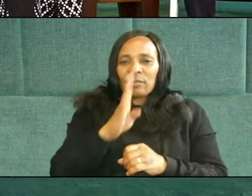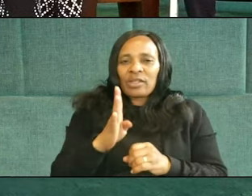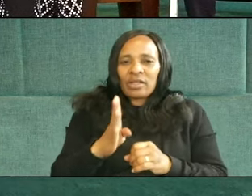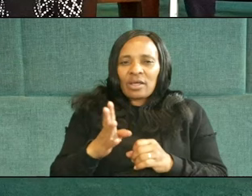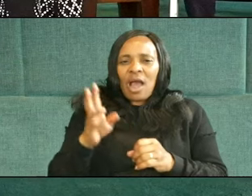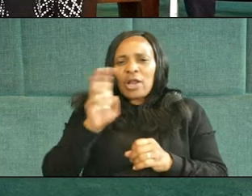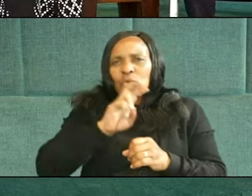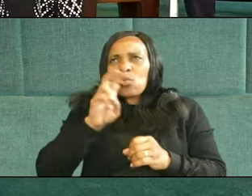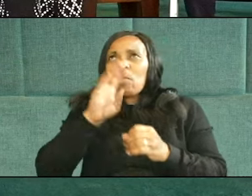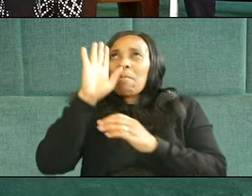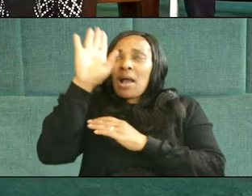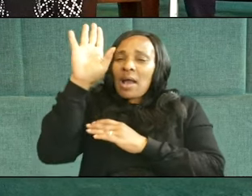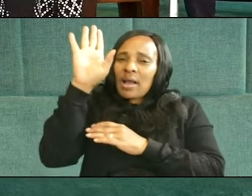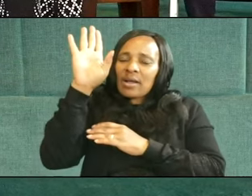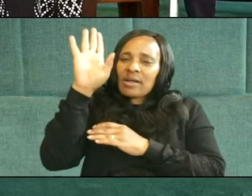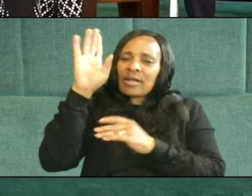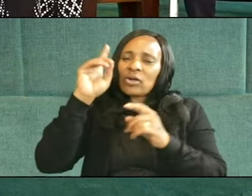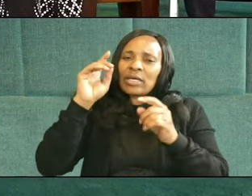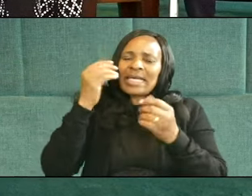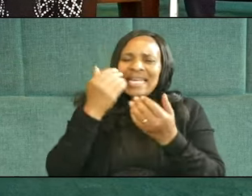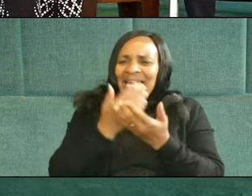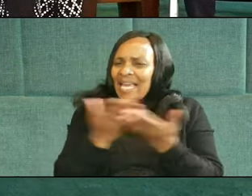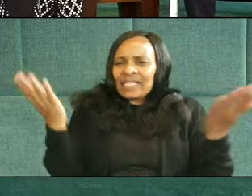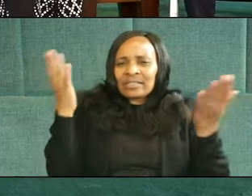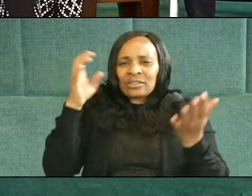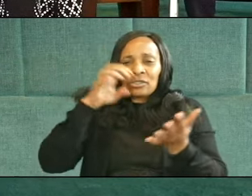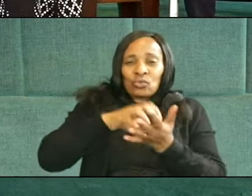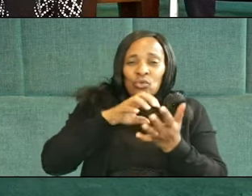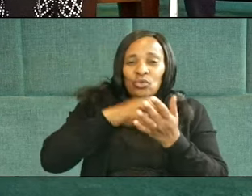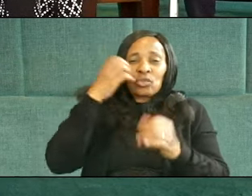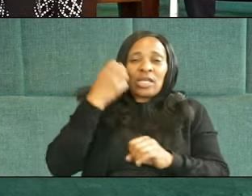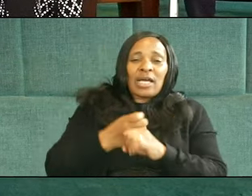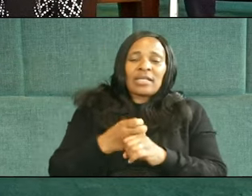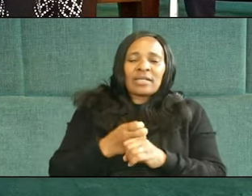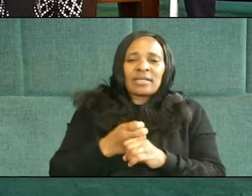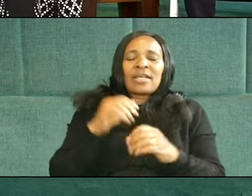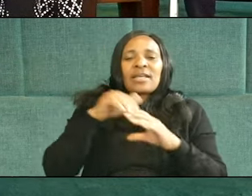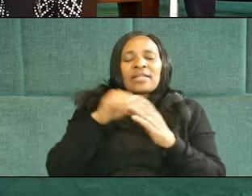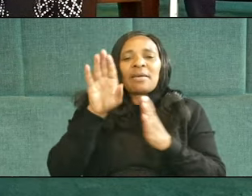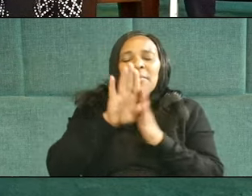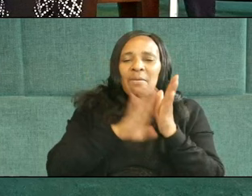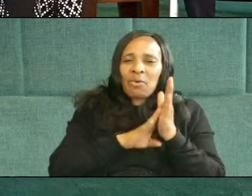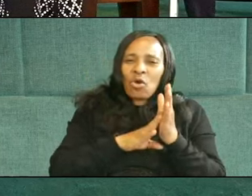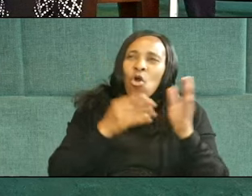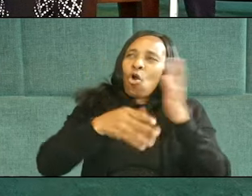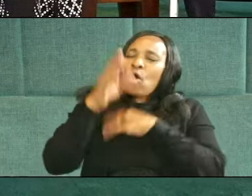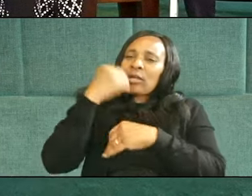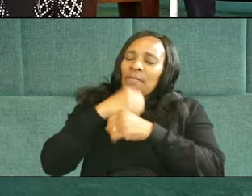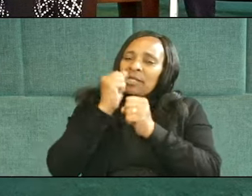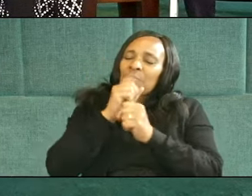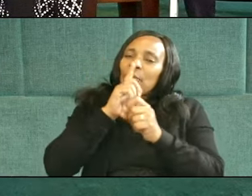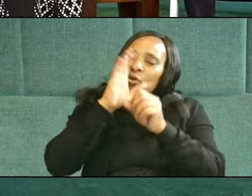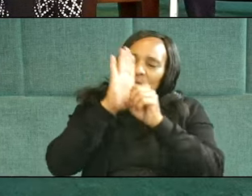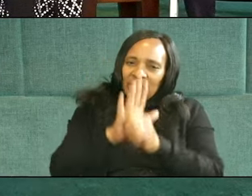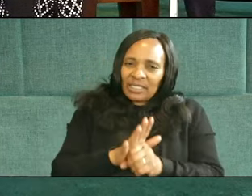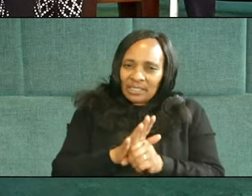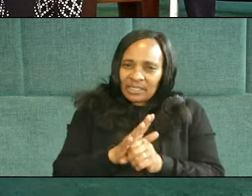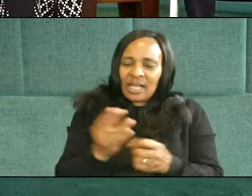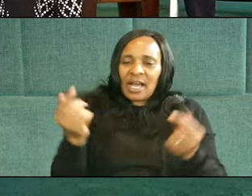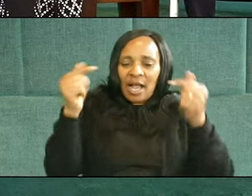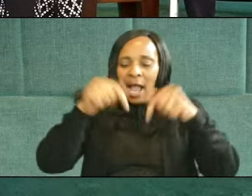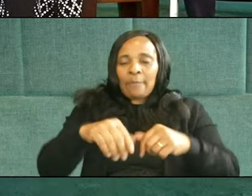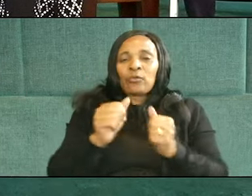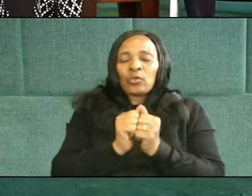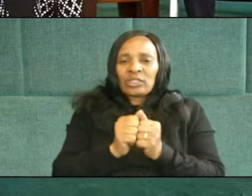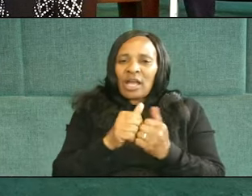to look up to him when you're in a tough situation. But then again, in the Bible, God makes his promises, but they still come with some conditions